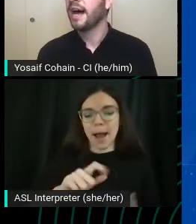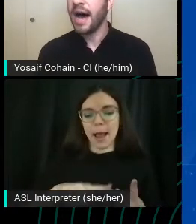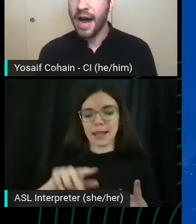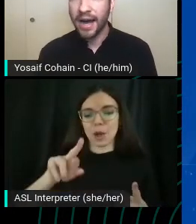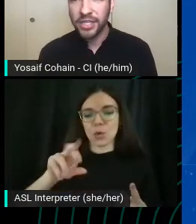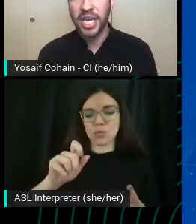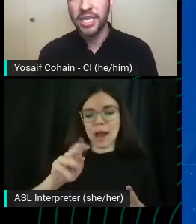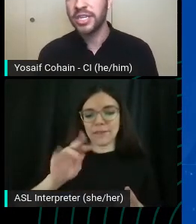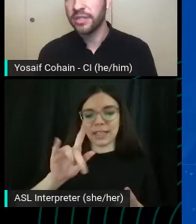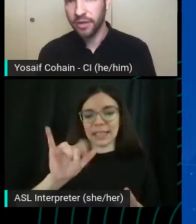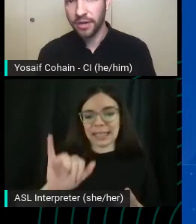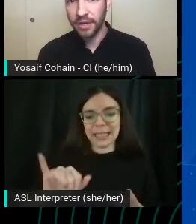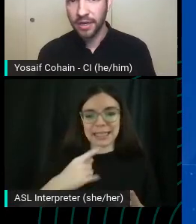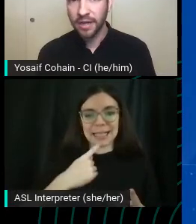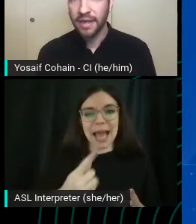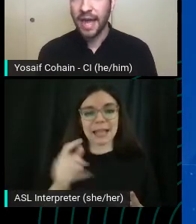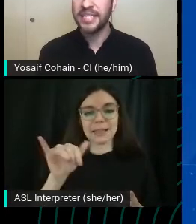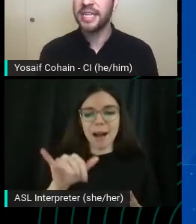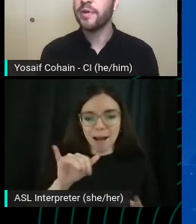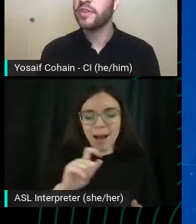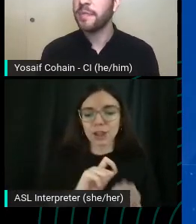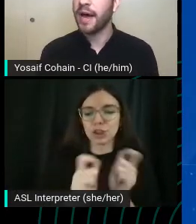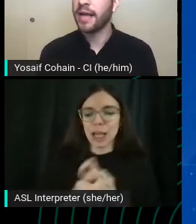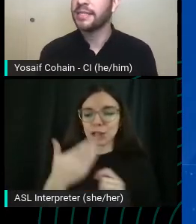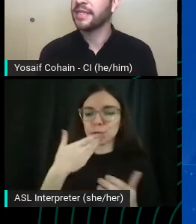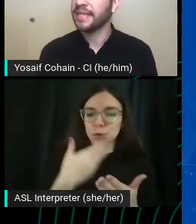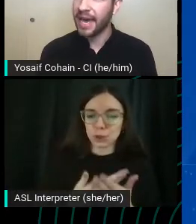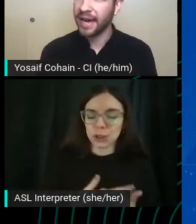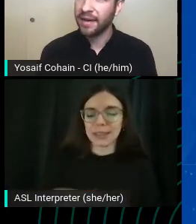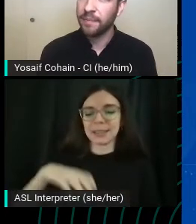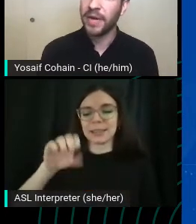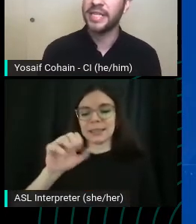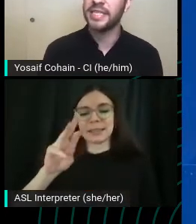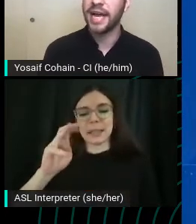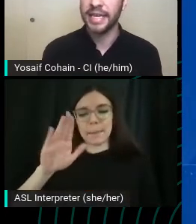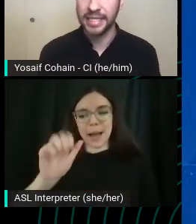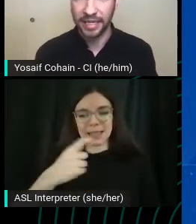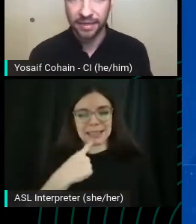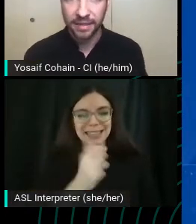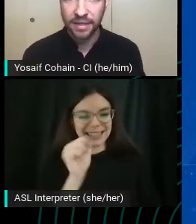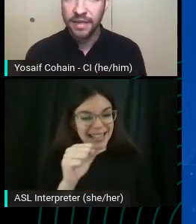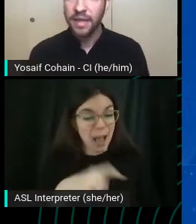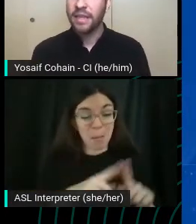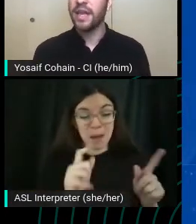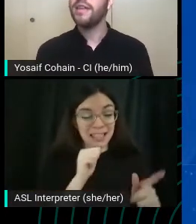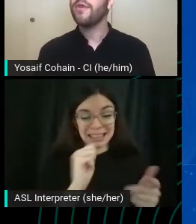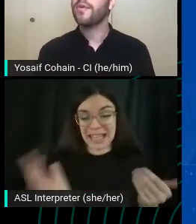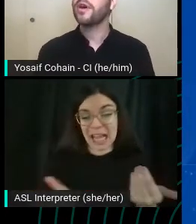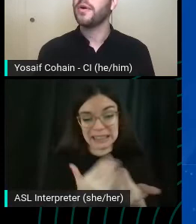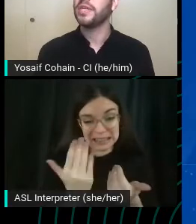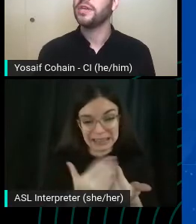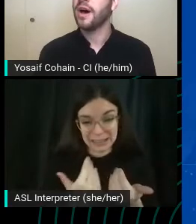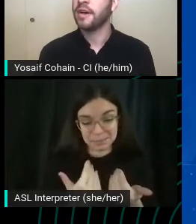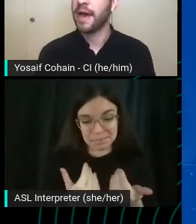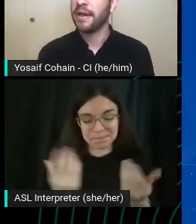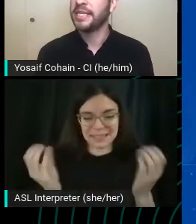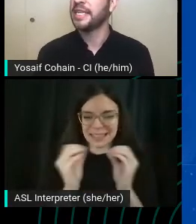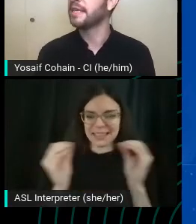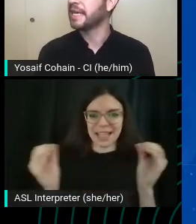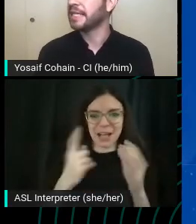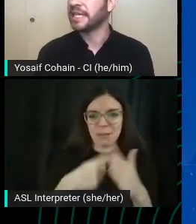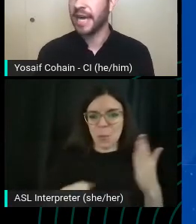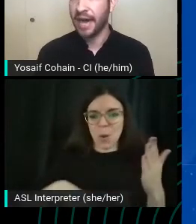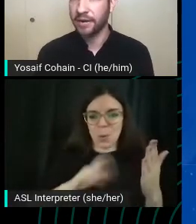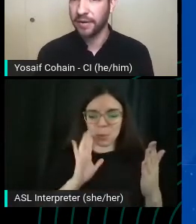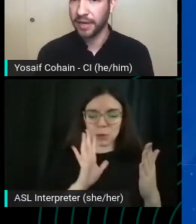says, change is good. And Simba responds, yeah, but it's not easy. None of what we're going to talk about is in